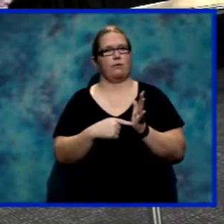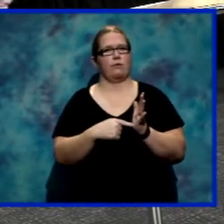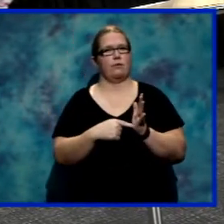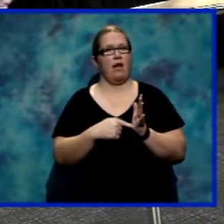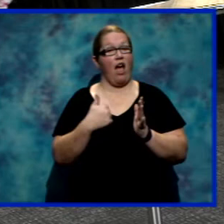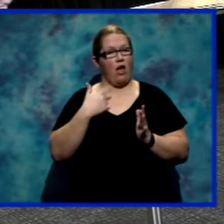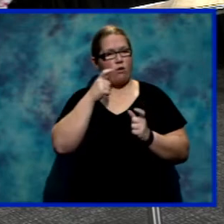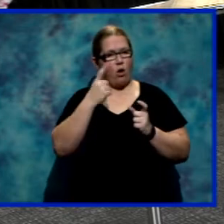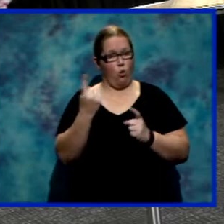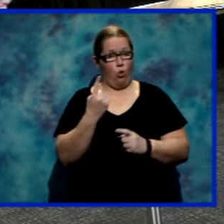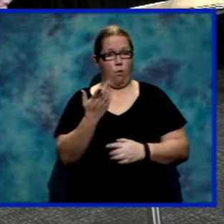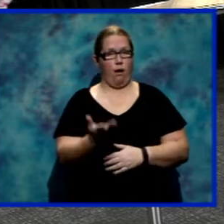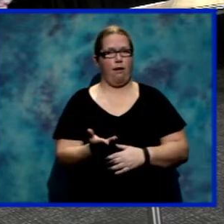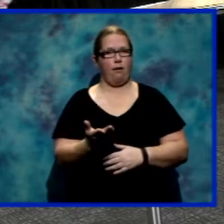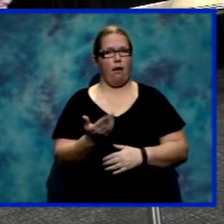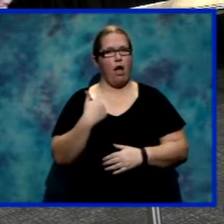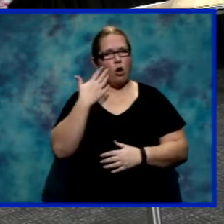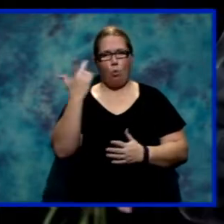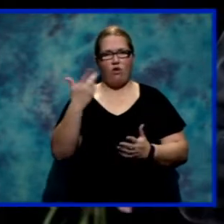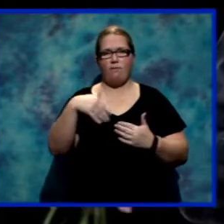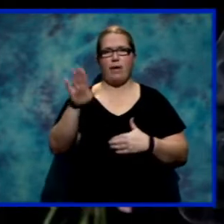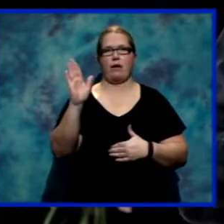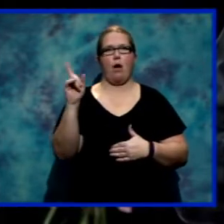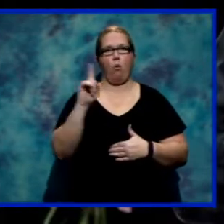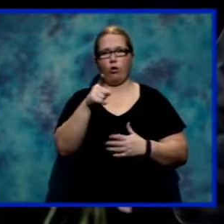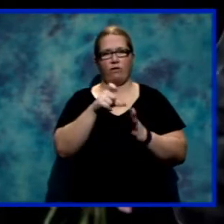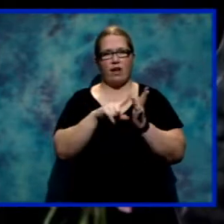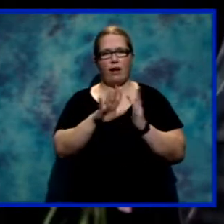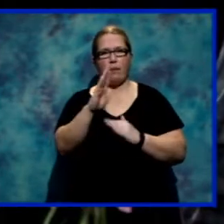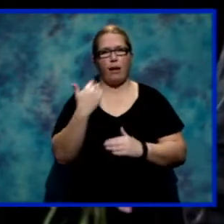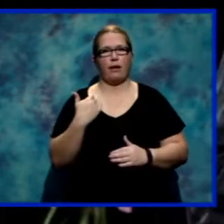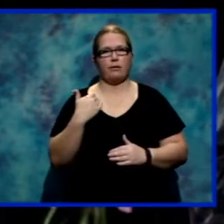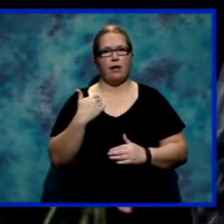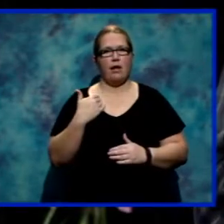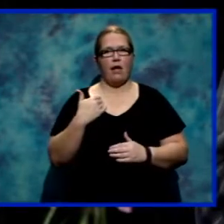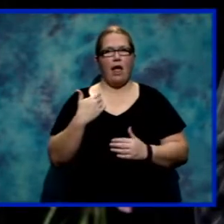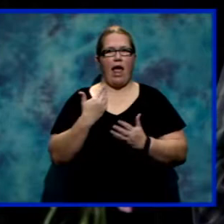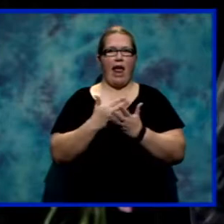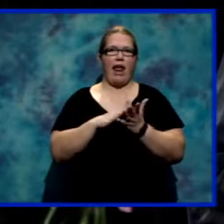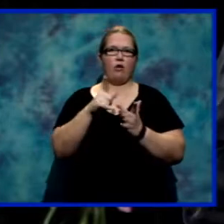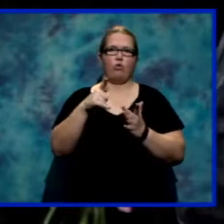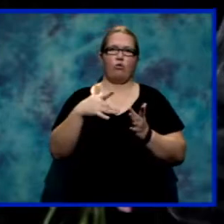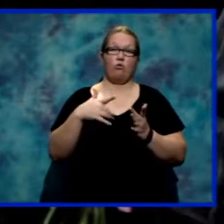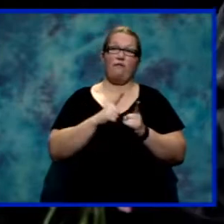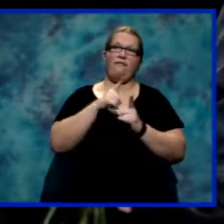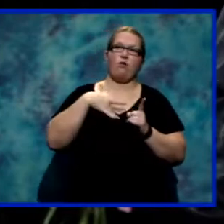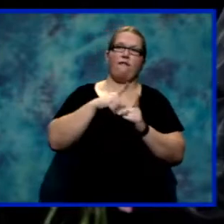care who you are. I don't care where you've been and what you've done and how far you feel from God today.